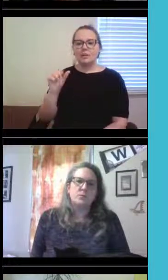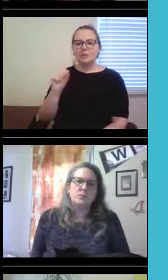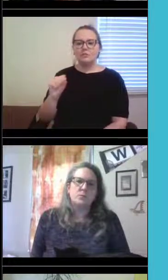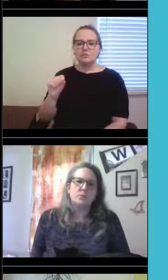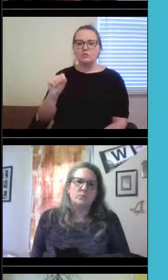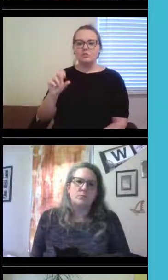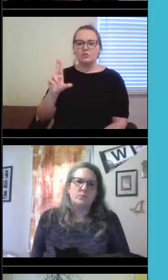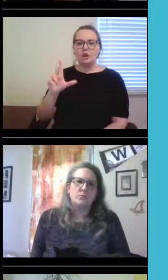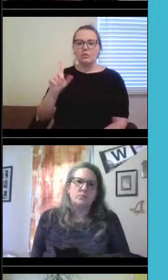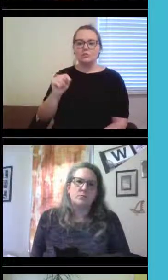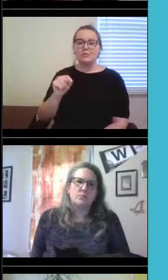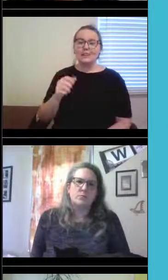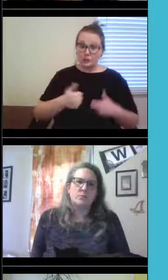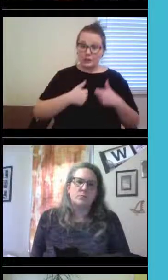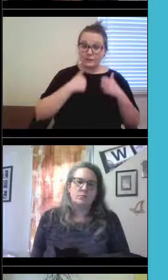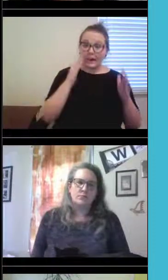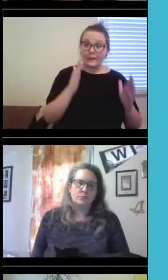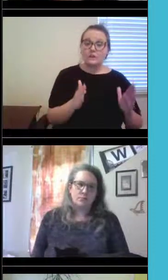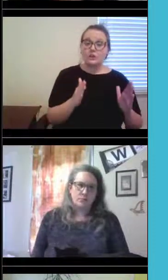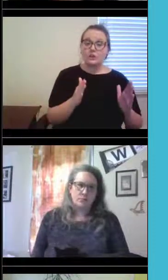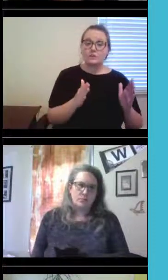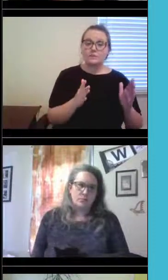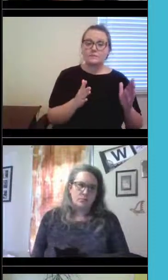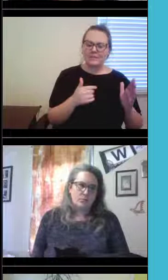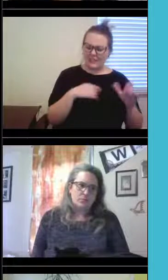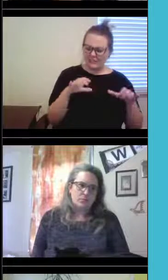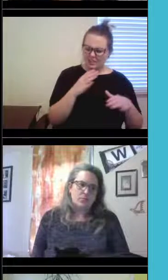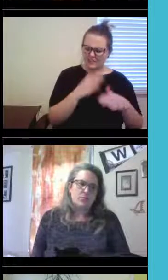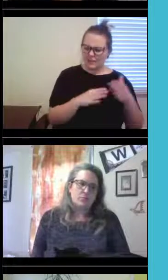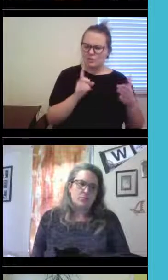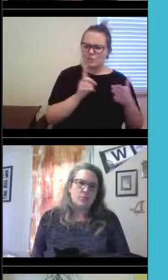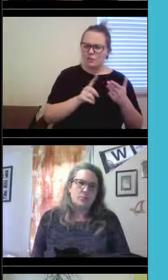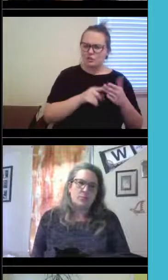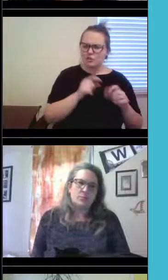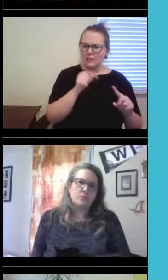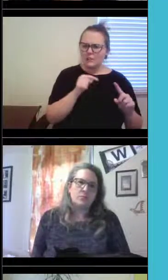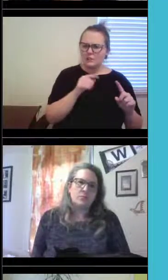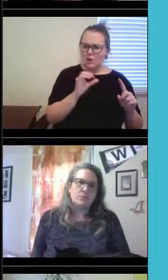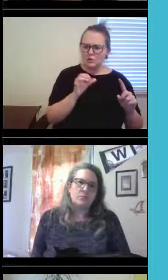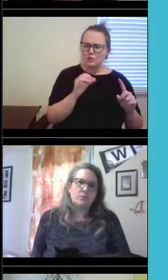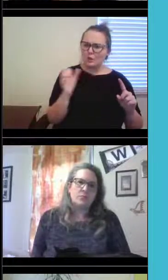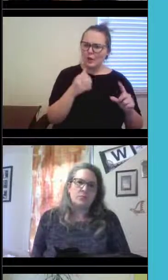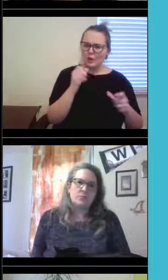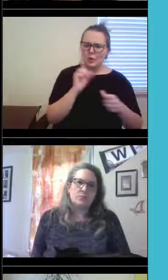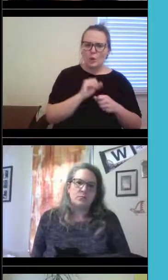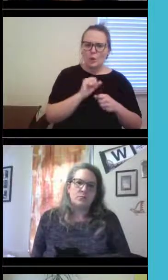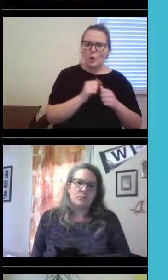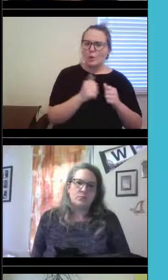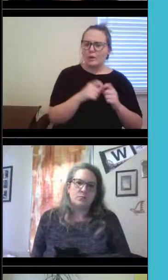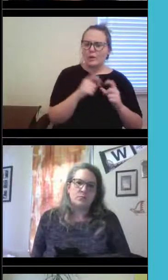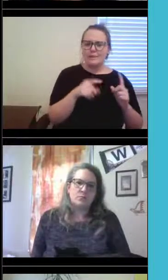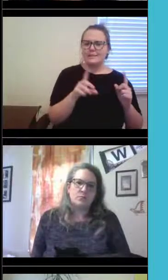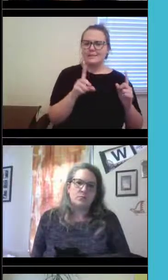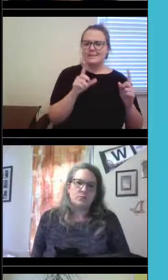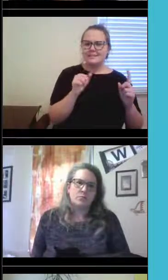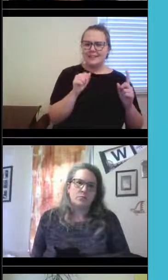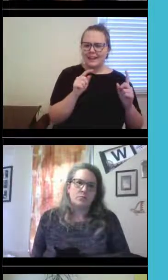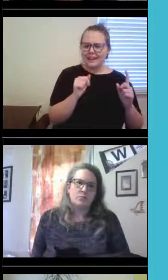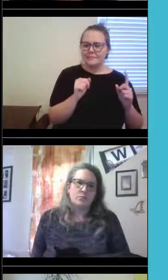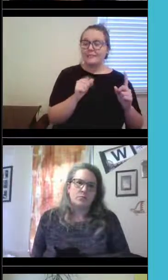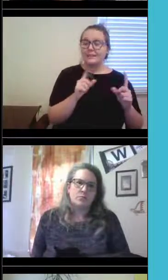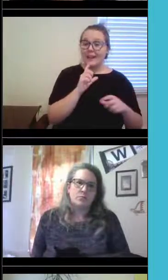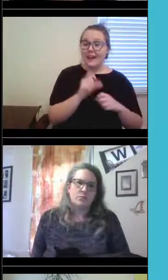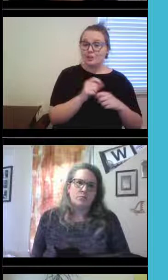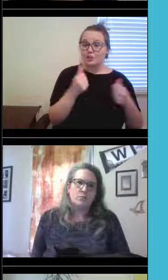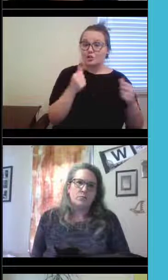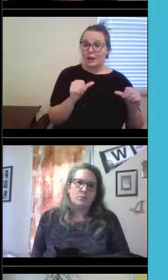And survivors actually look, and I've done some research on this also and other work with these data, they actually sometimes